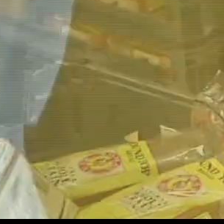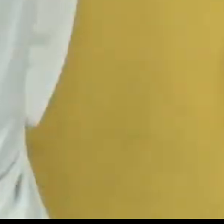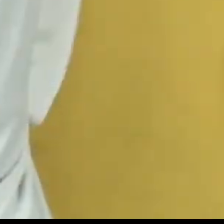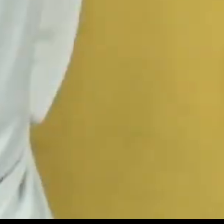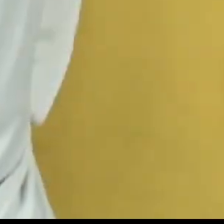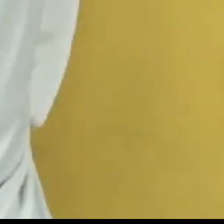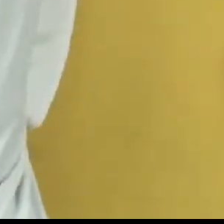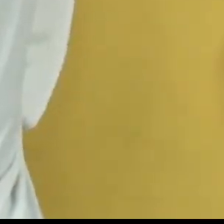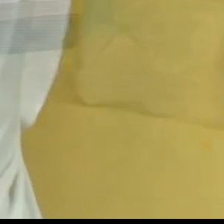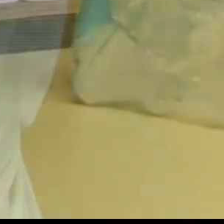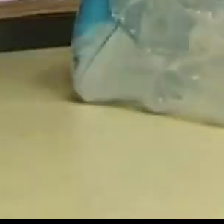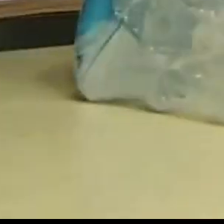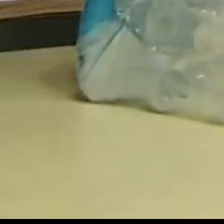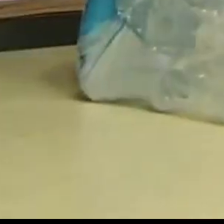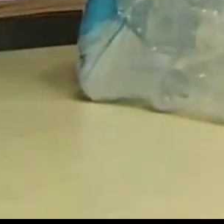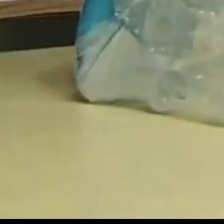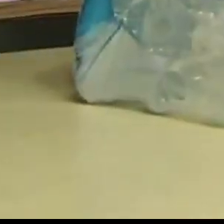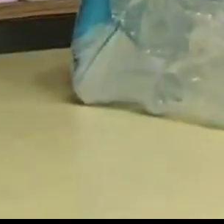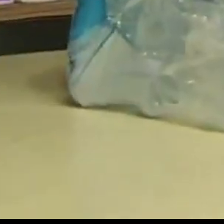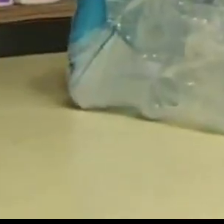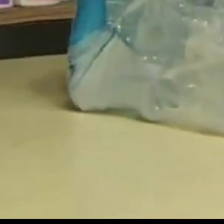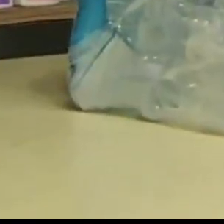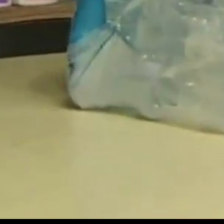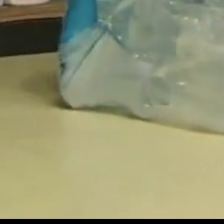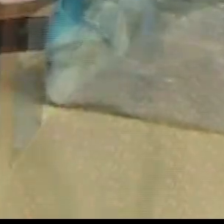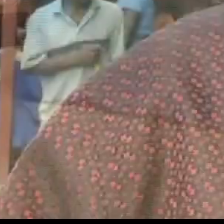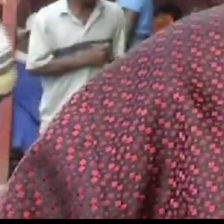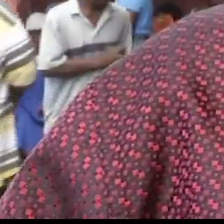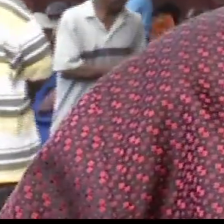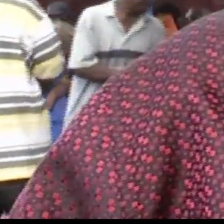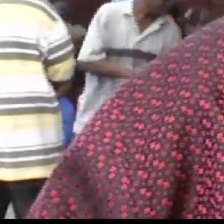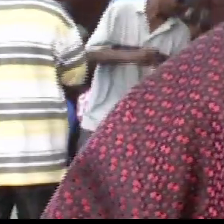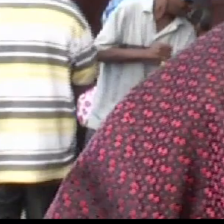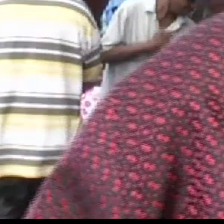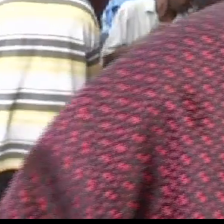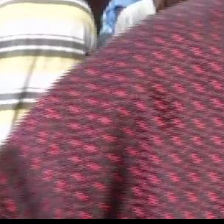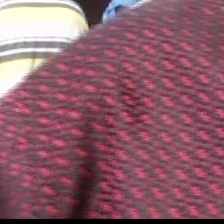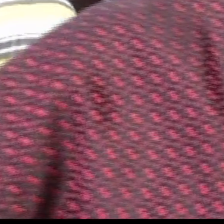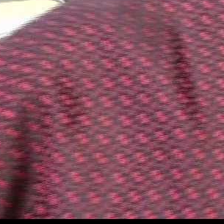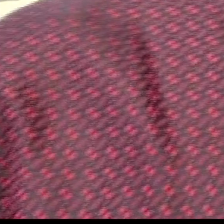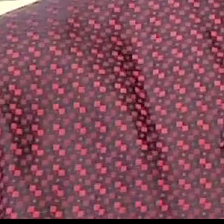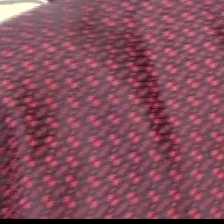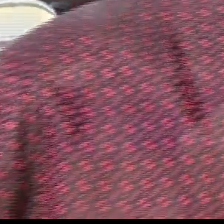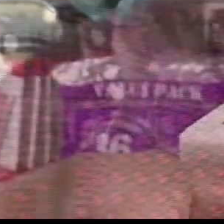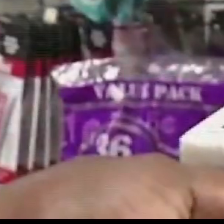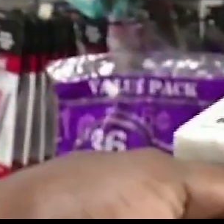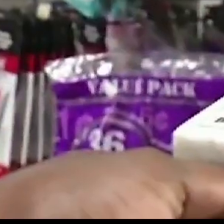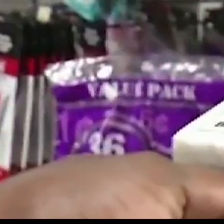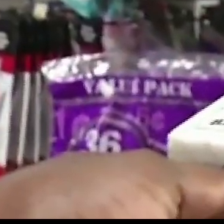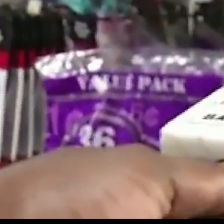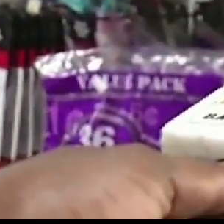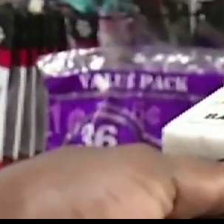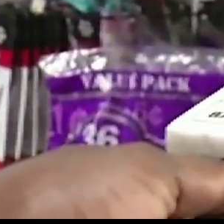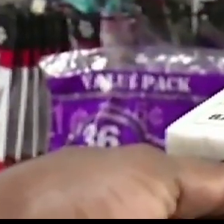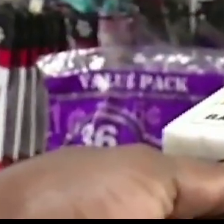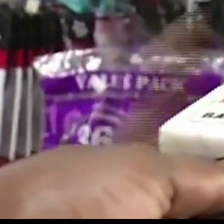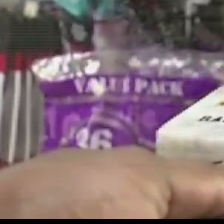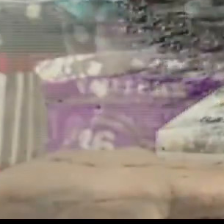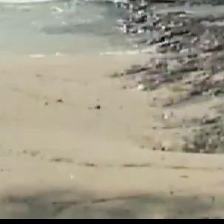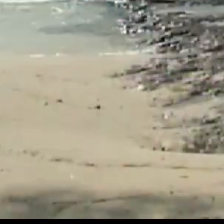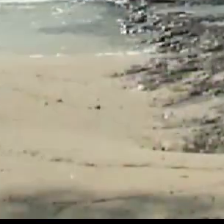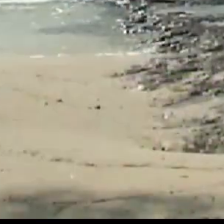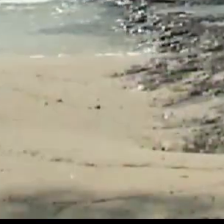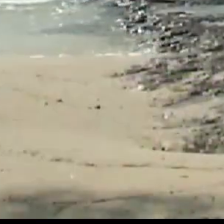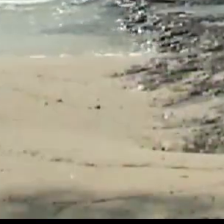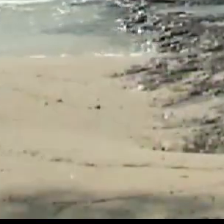ready, getting there, next to that. Everyone has been stocking up on a lot of water. I think some of us are being too casual with this storm. Majority of things already gone, and